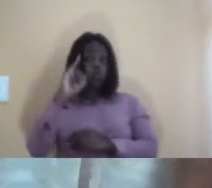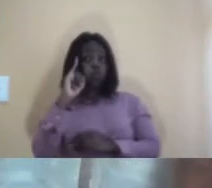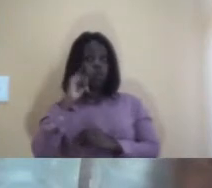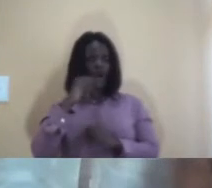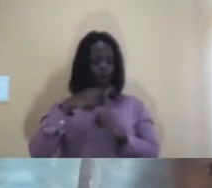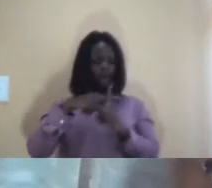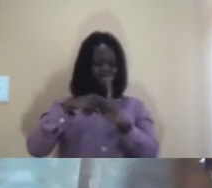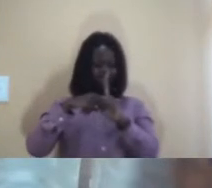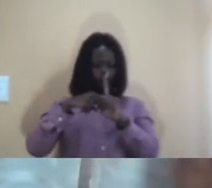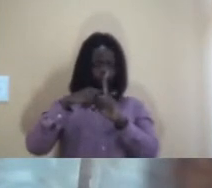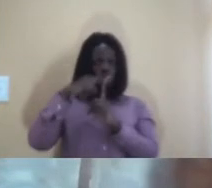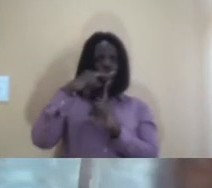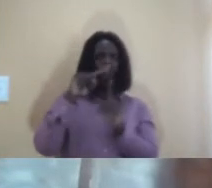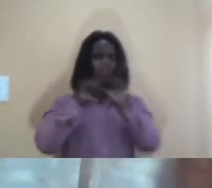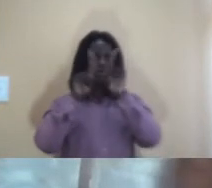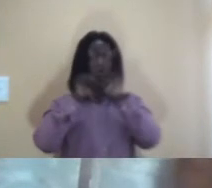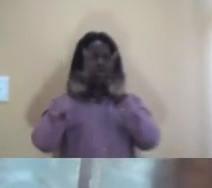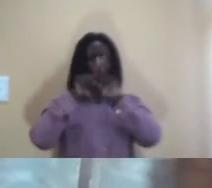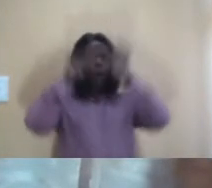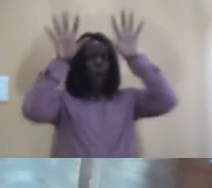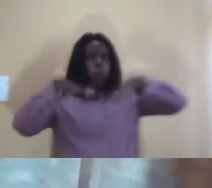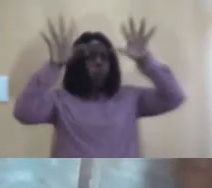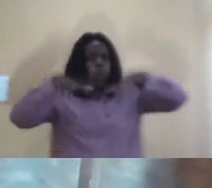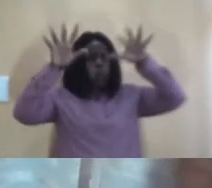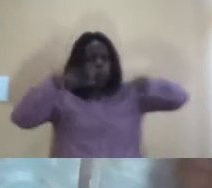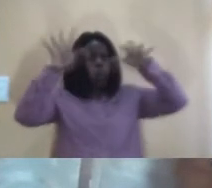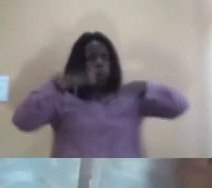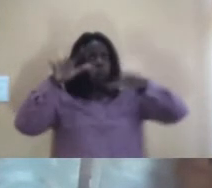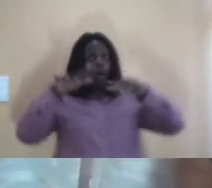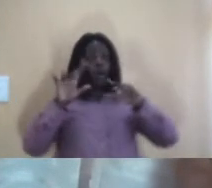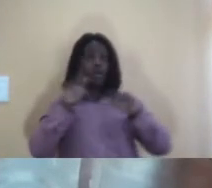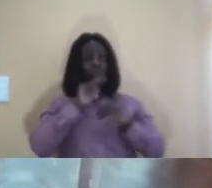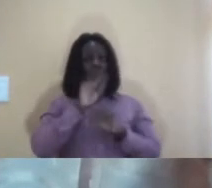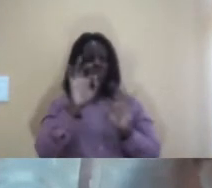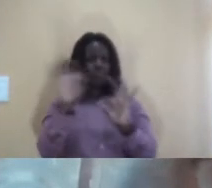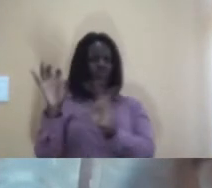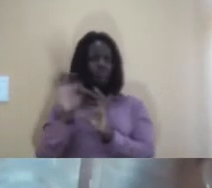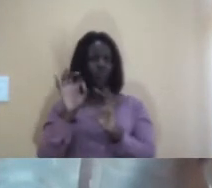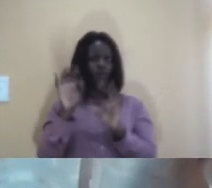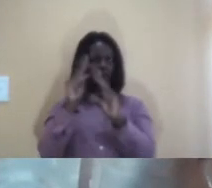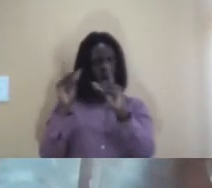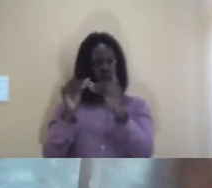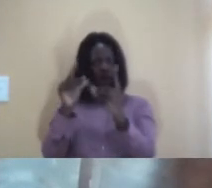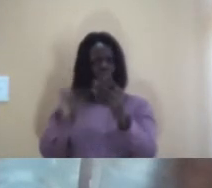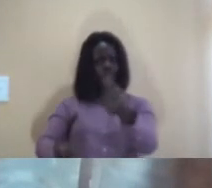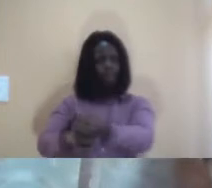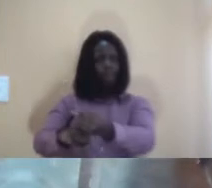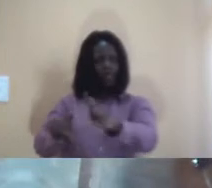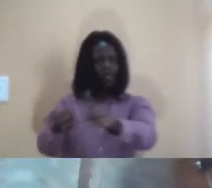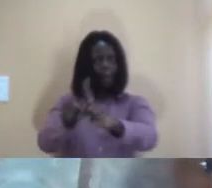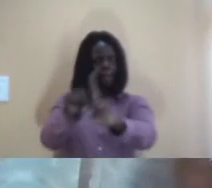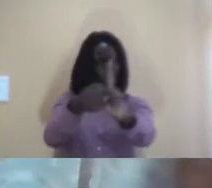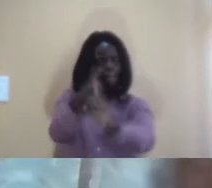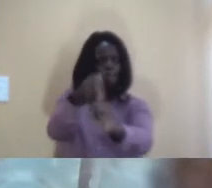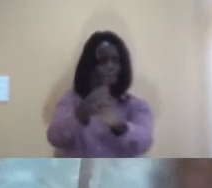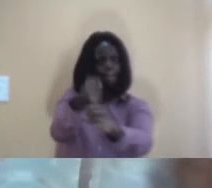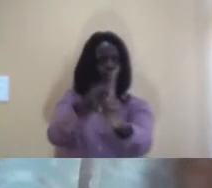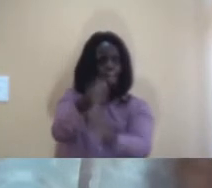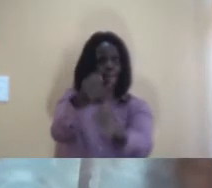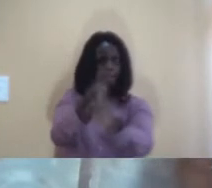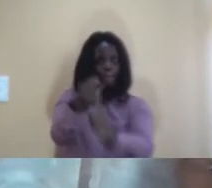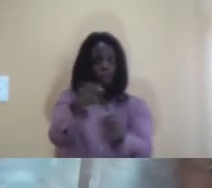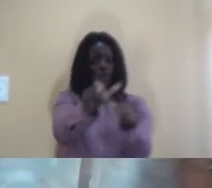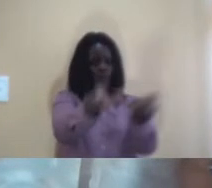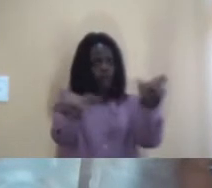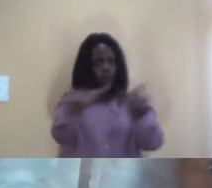heavy rain. It is therefore pleasing to learn that the department supports and advocates for farmers